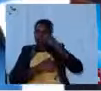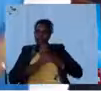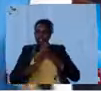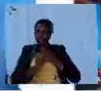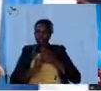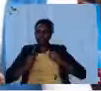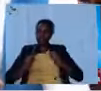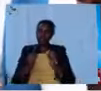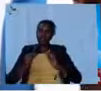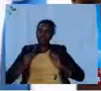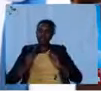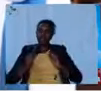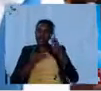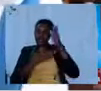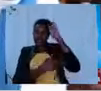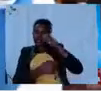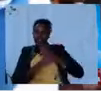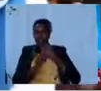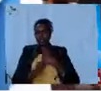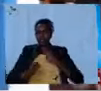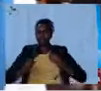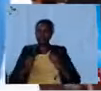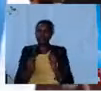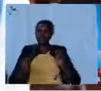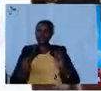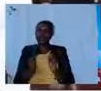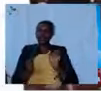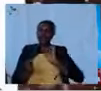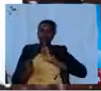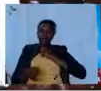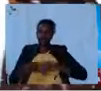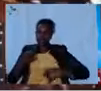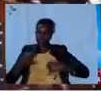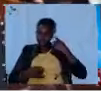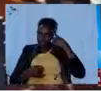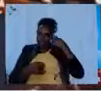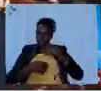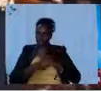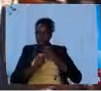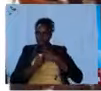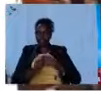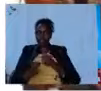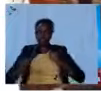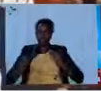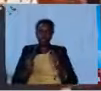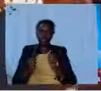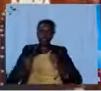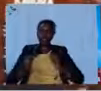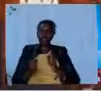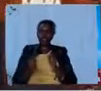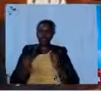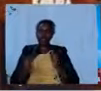glad. He has made me glad. He has made me glad. I will rejoice for he has made me